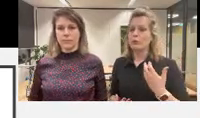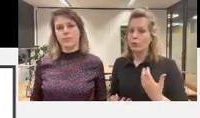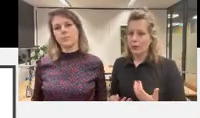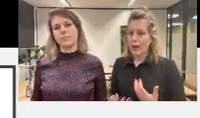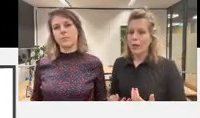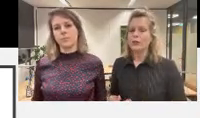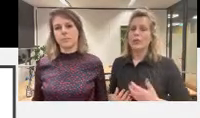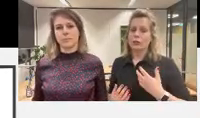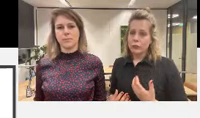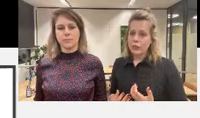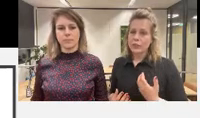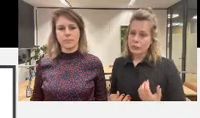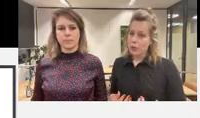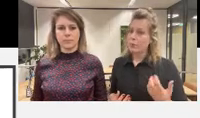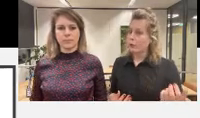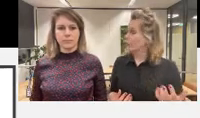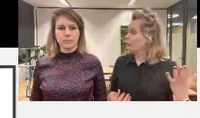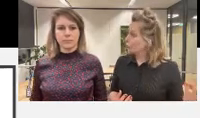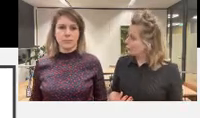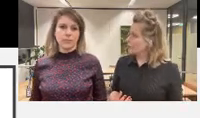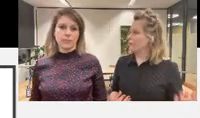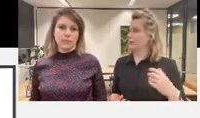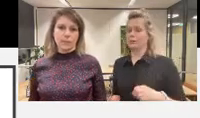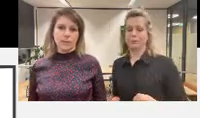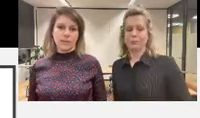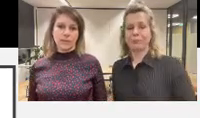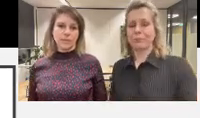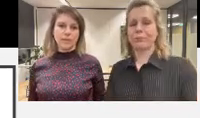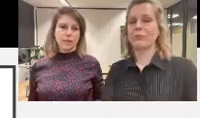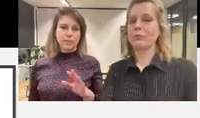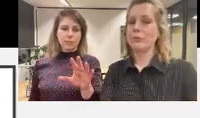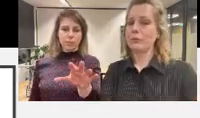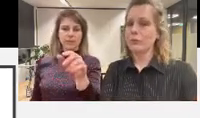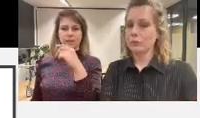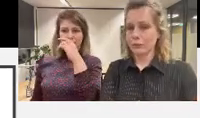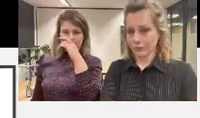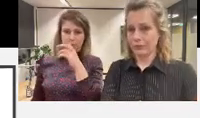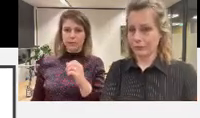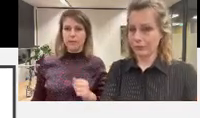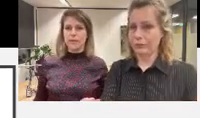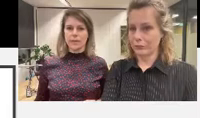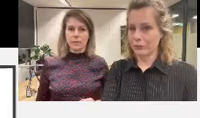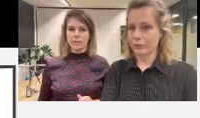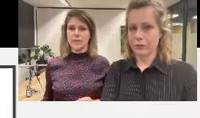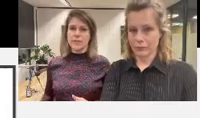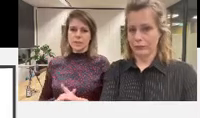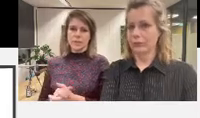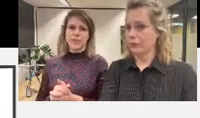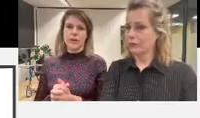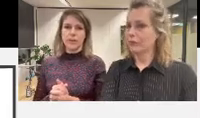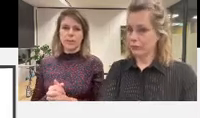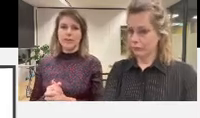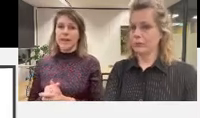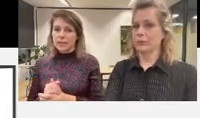people who drop out during the trauma-focused treatment. Yes, so it's very promising, and these were the results of the